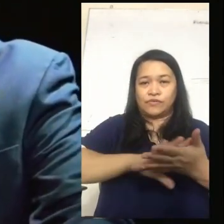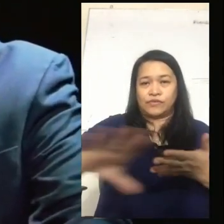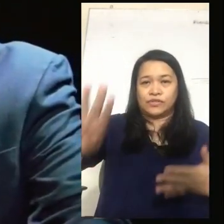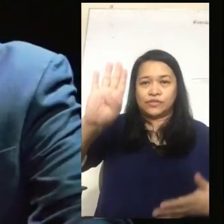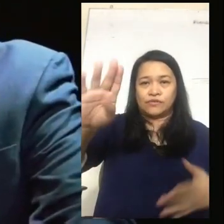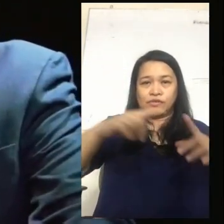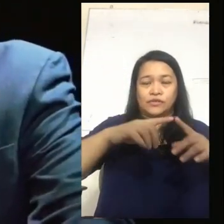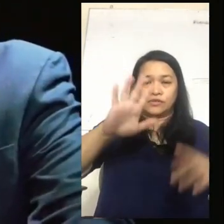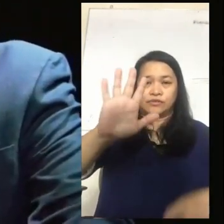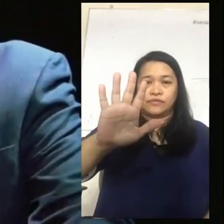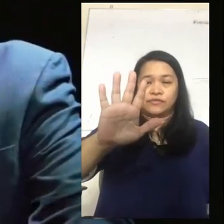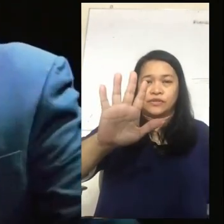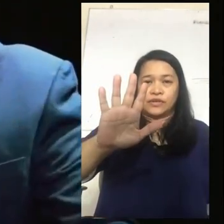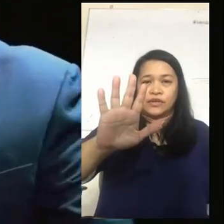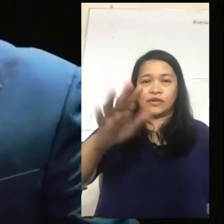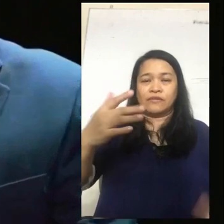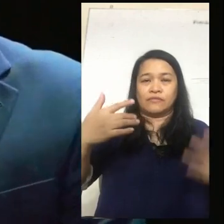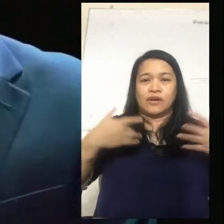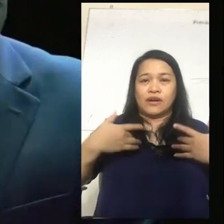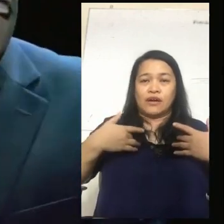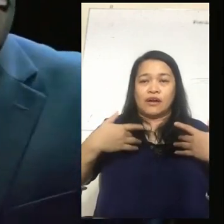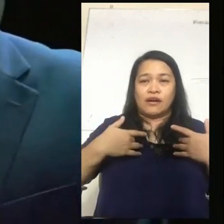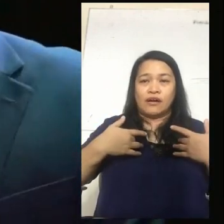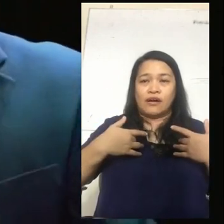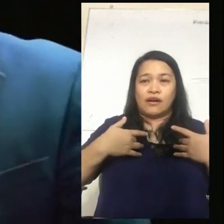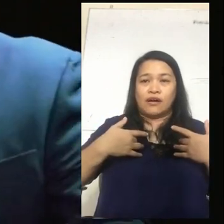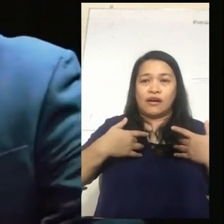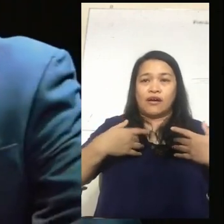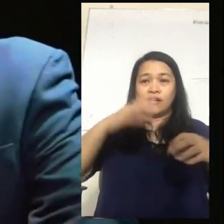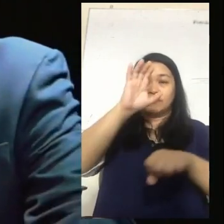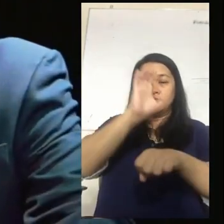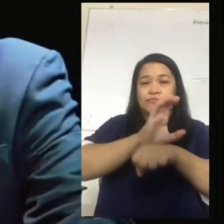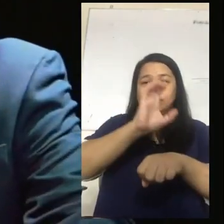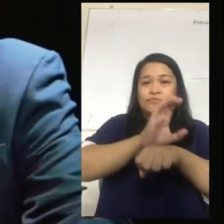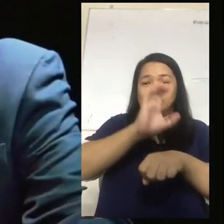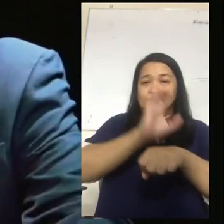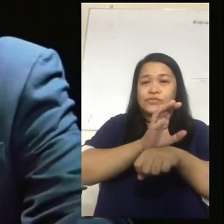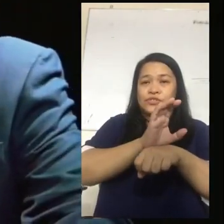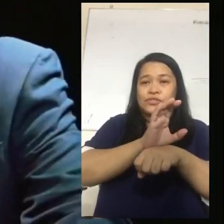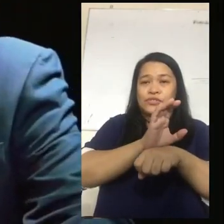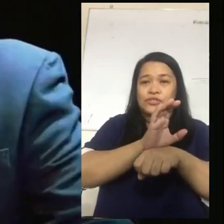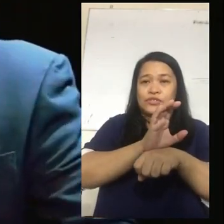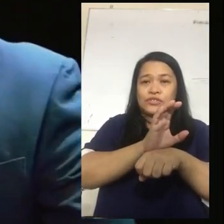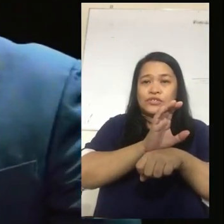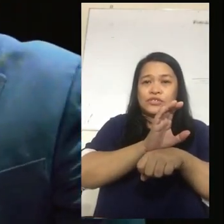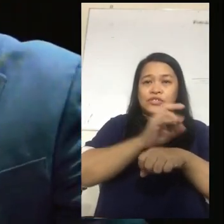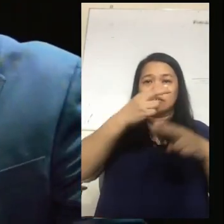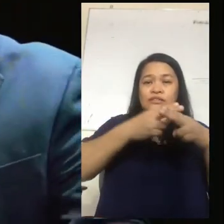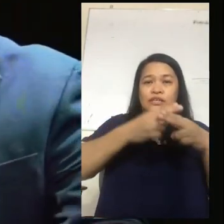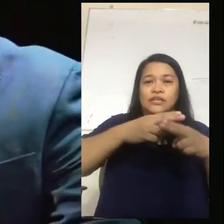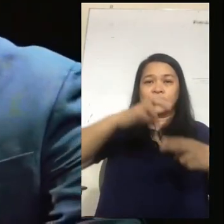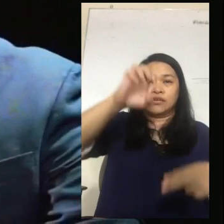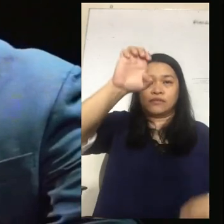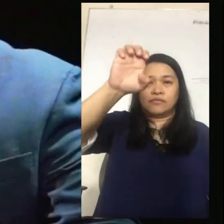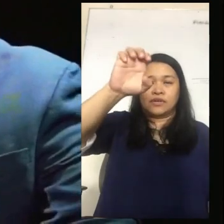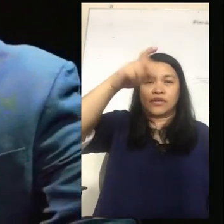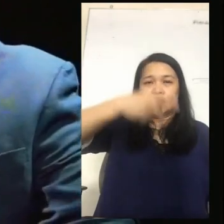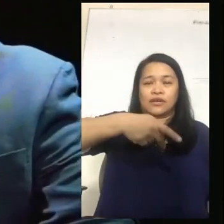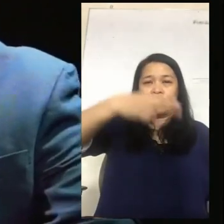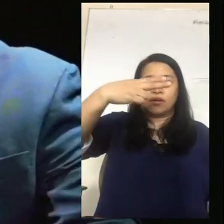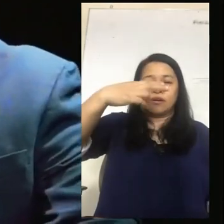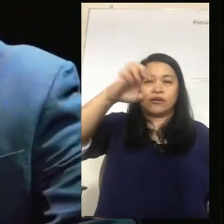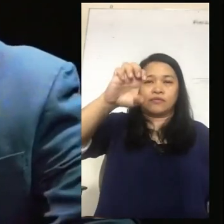at verse 4 and 5, meron pong isang church, the church of Ephesus.